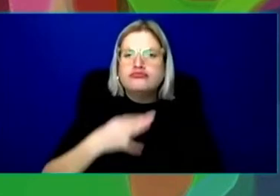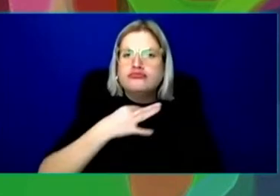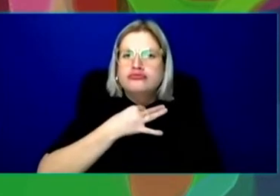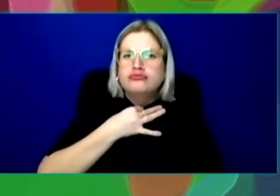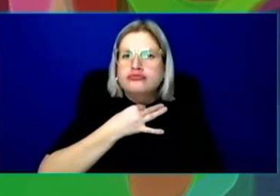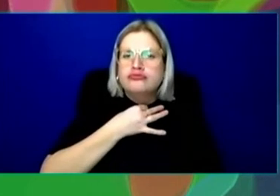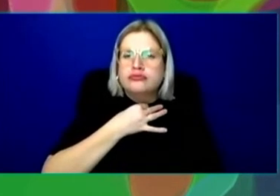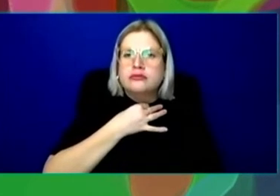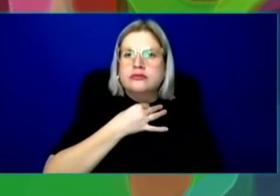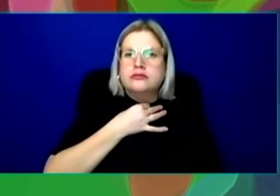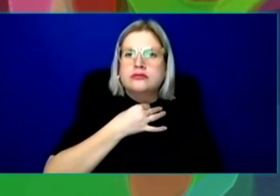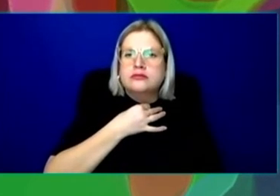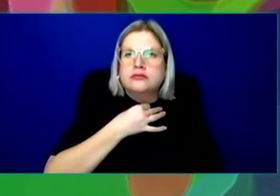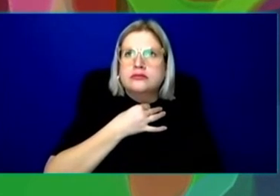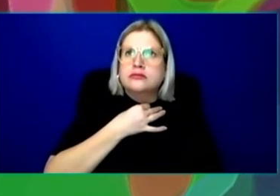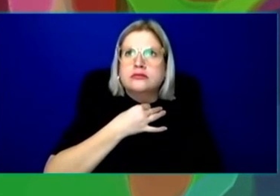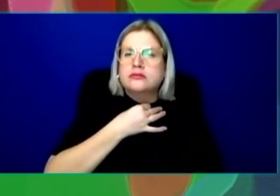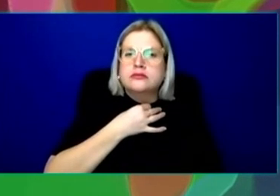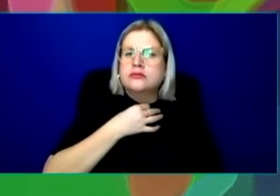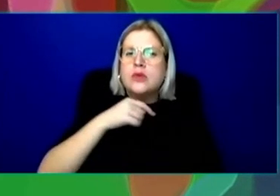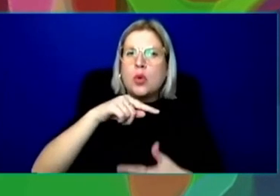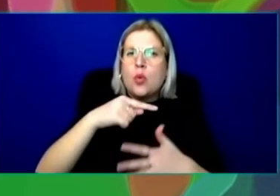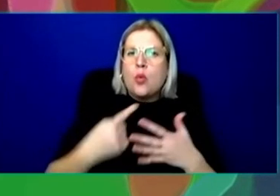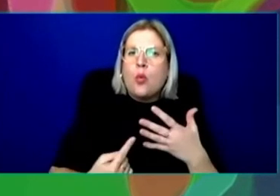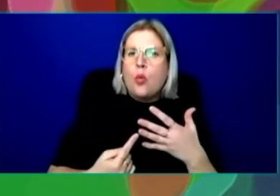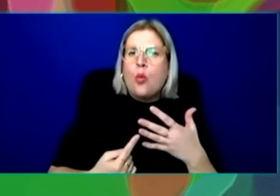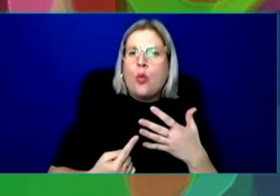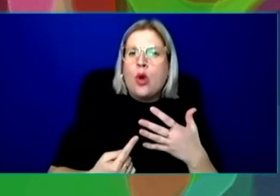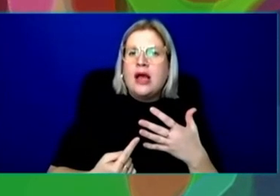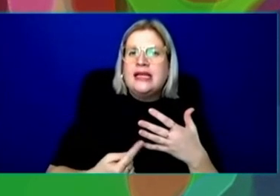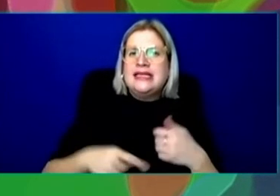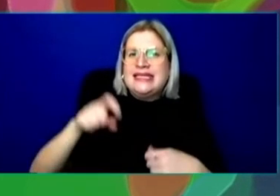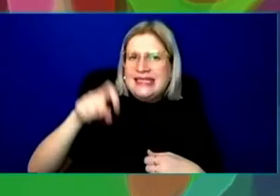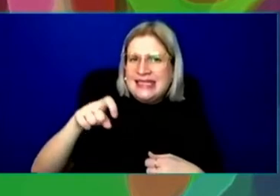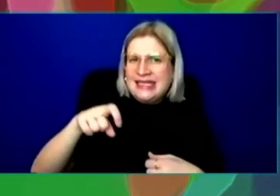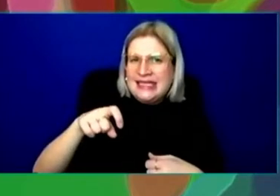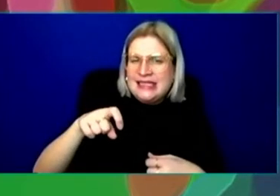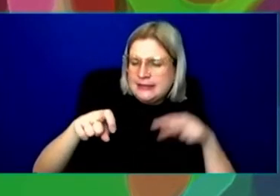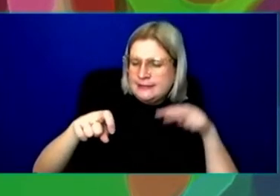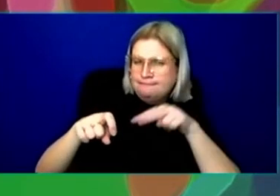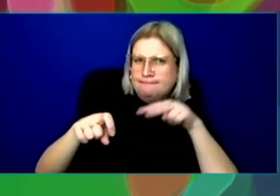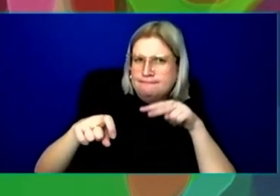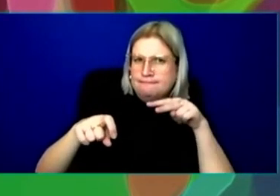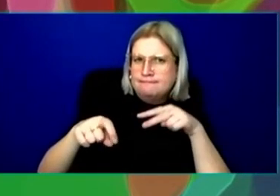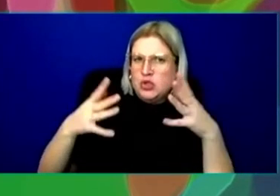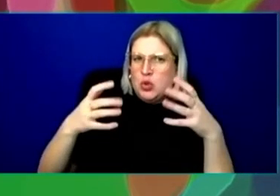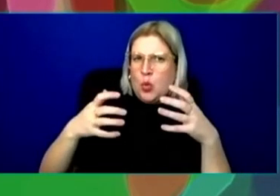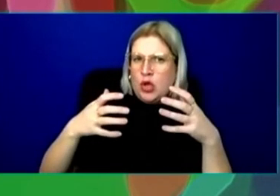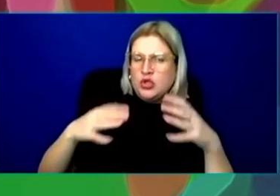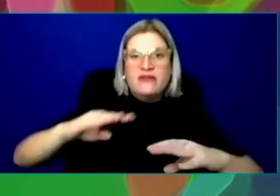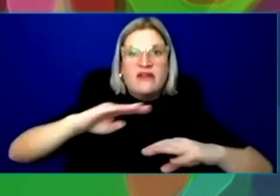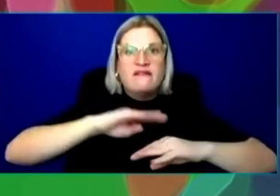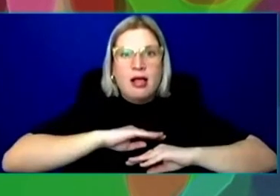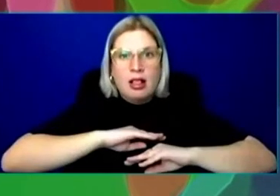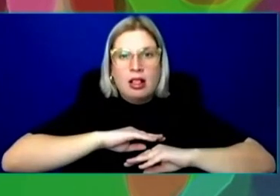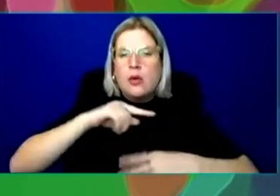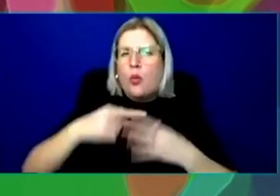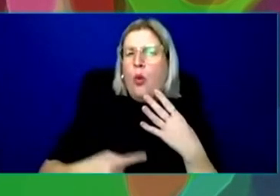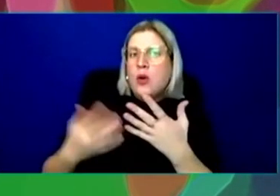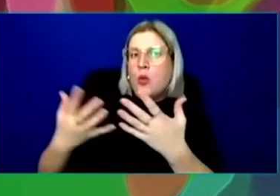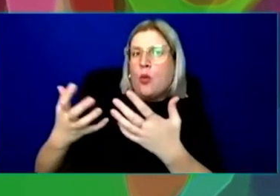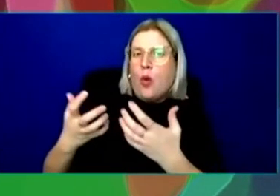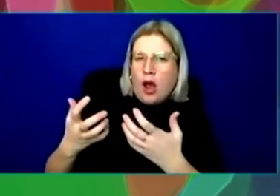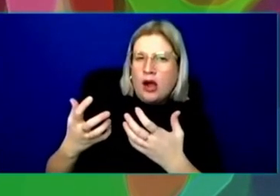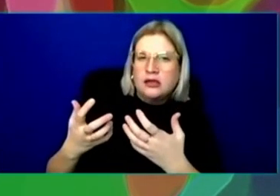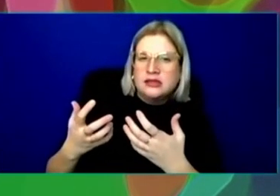ideas of what are the needs you wanted to fill with this event? Or if there were needs, what if there were just wants? Sometimes we always think about